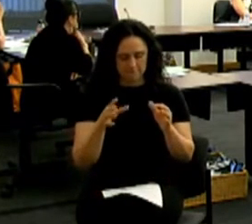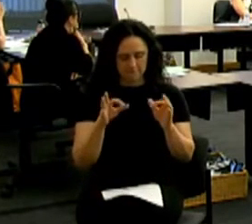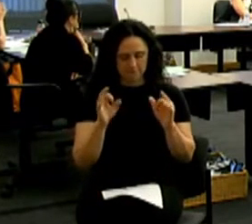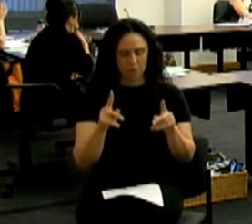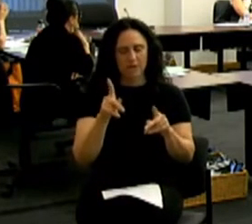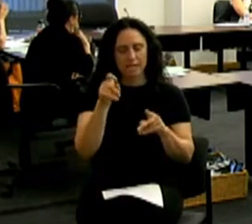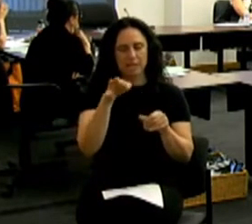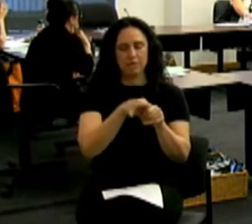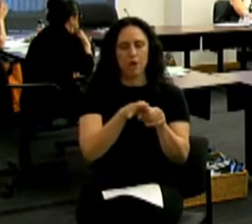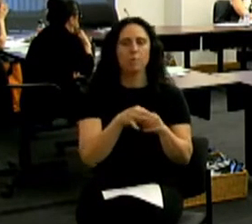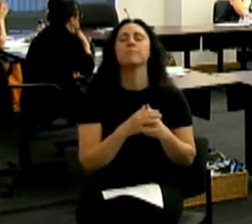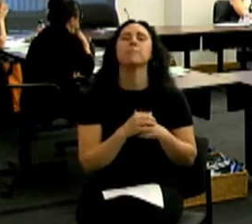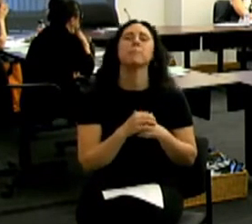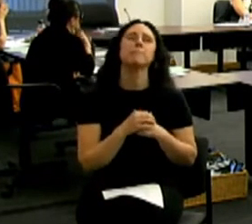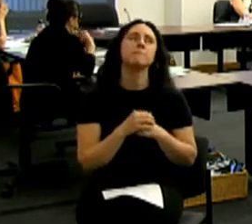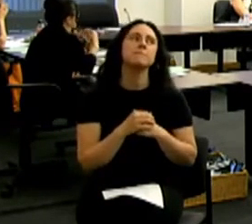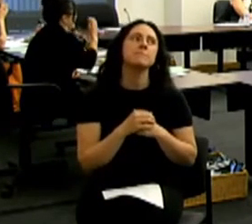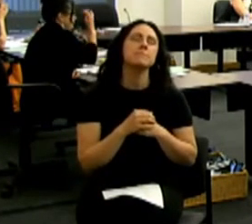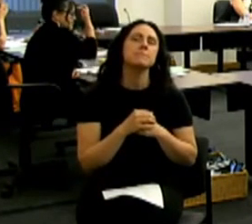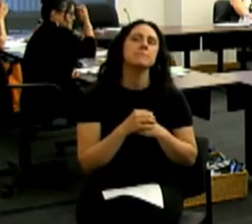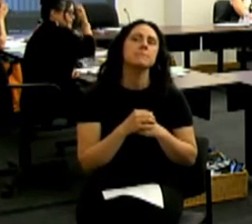vote.